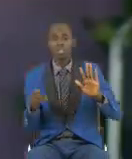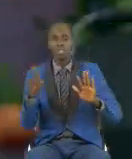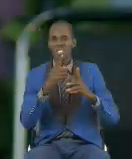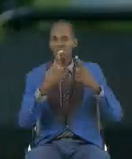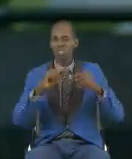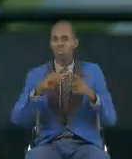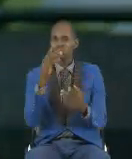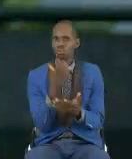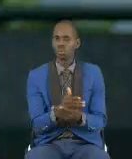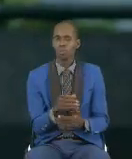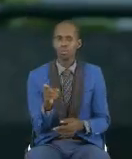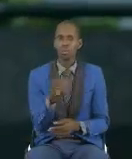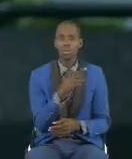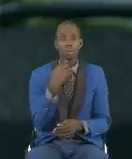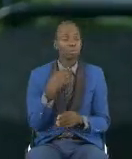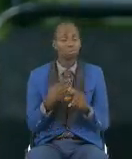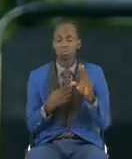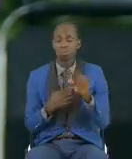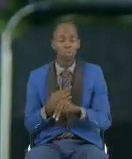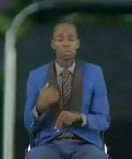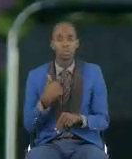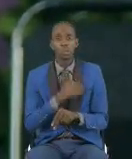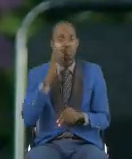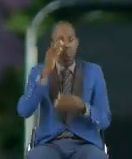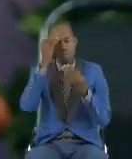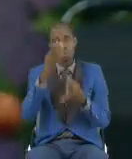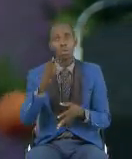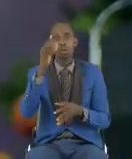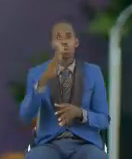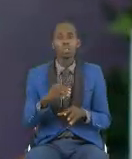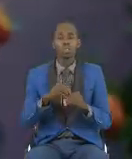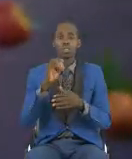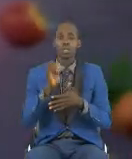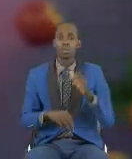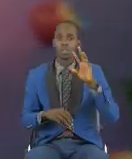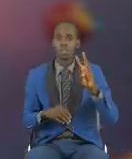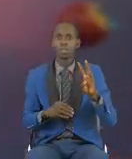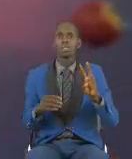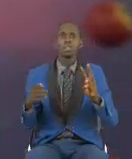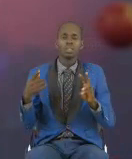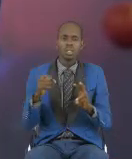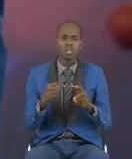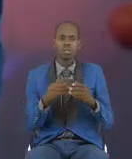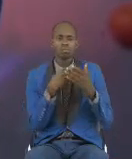said, no, we're going to obey God. And then in chapter 6, they argued with Stephen, trying to shut him up.